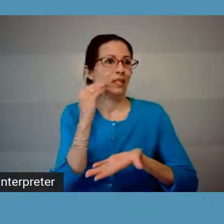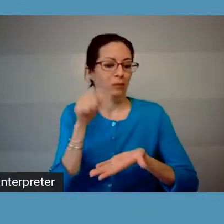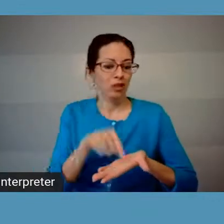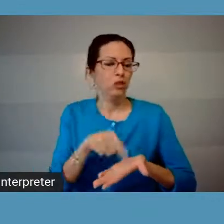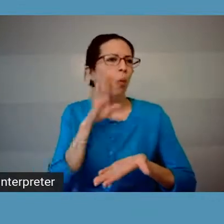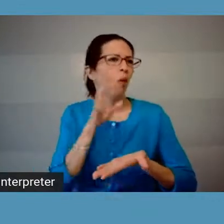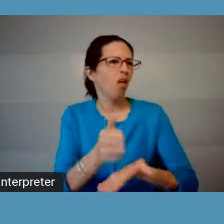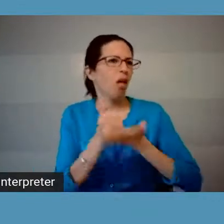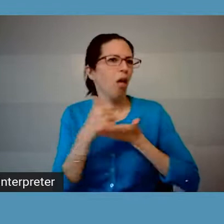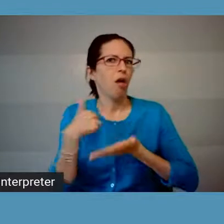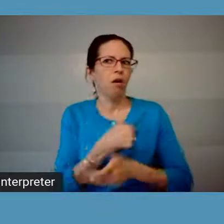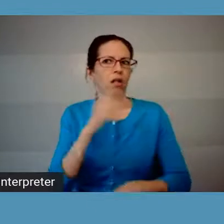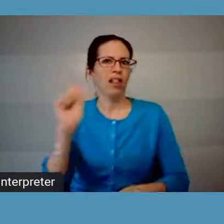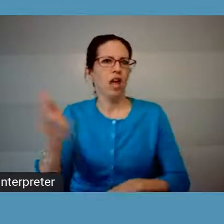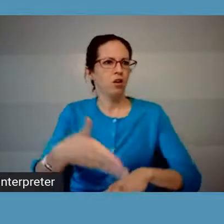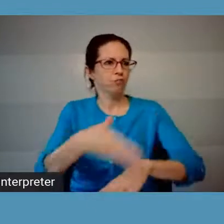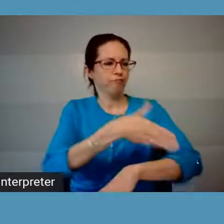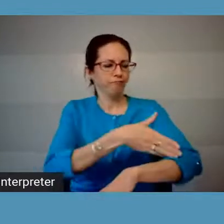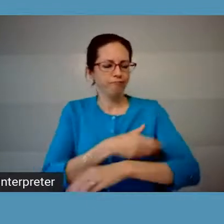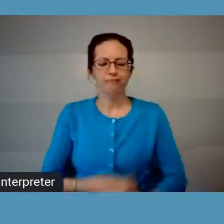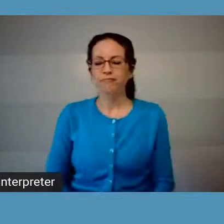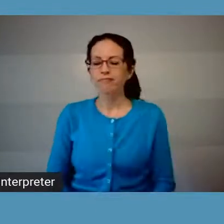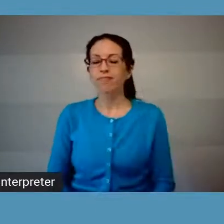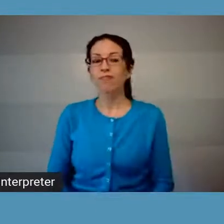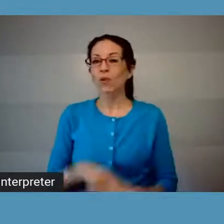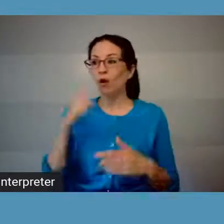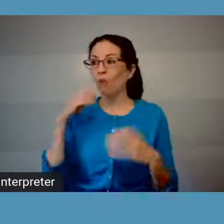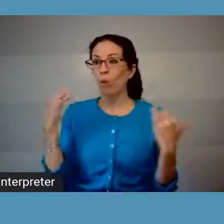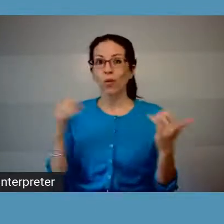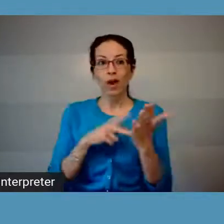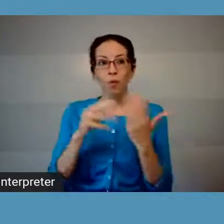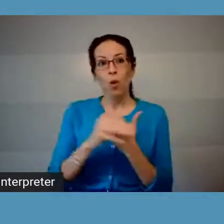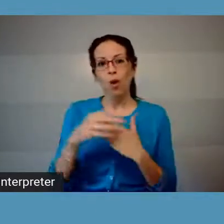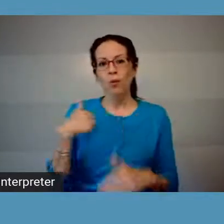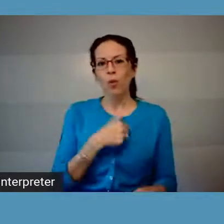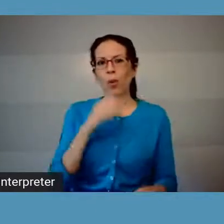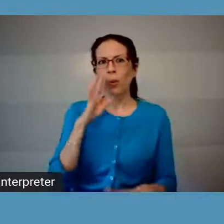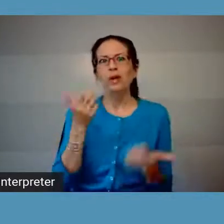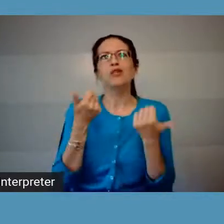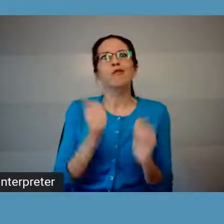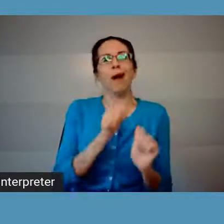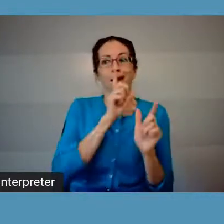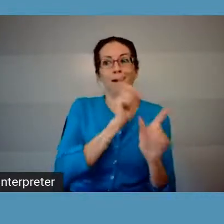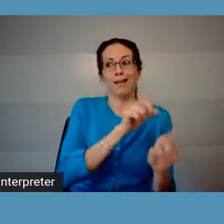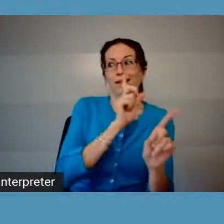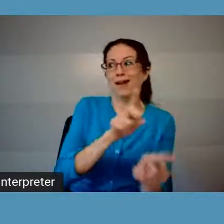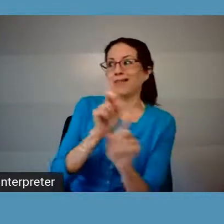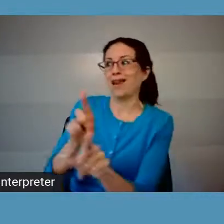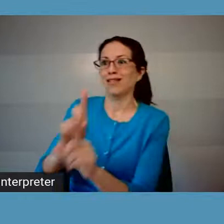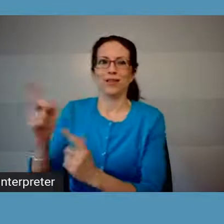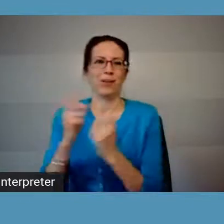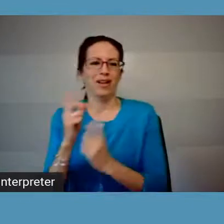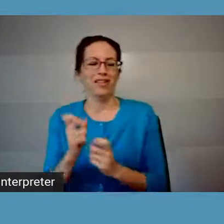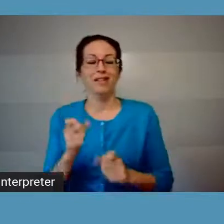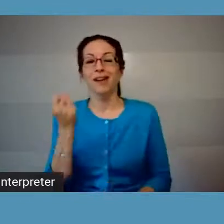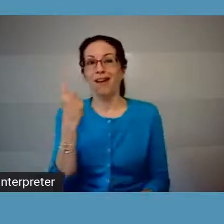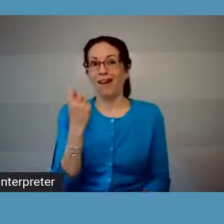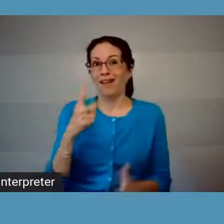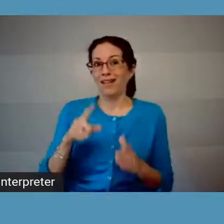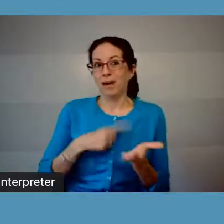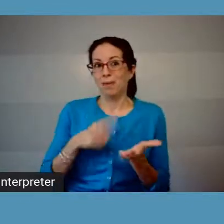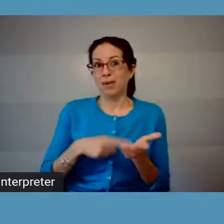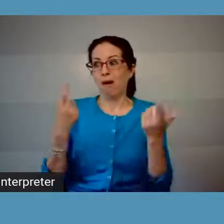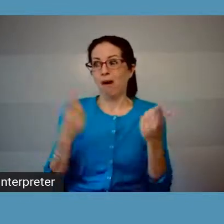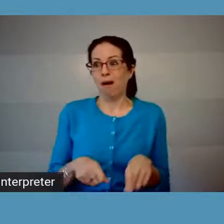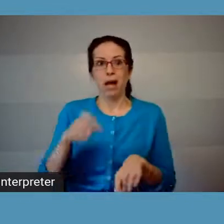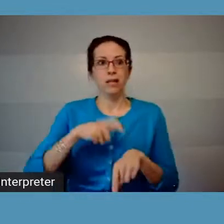work. During today's program, we will address as many of your questions as time allows. However, sometimes we are unable to answer